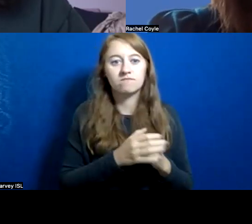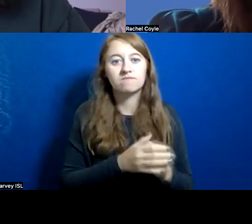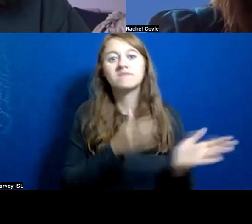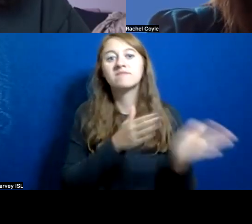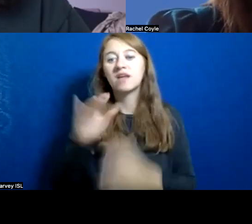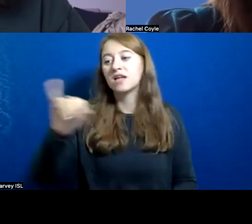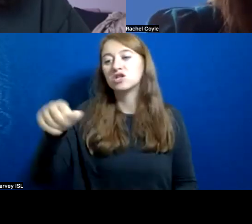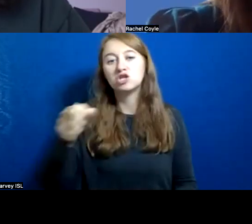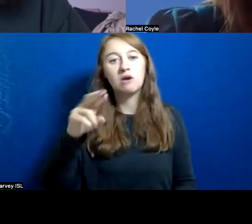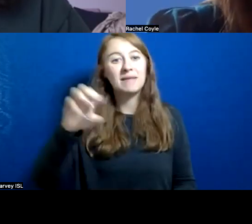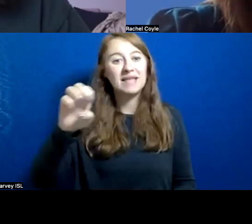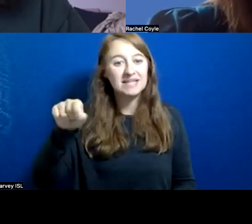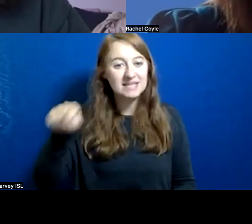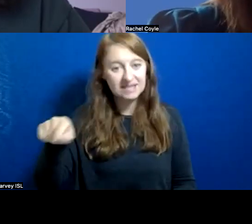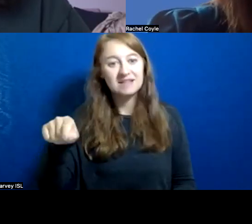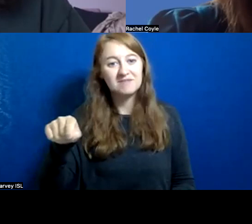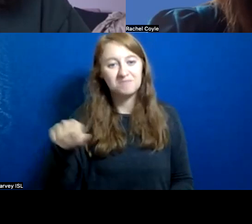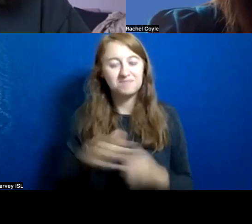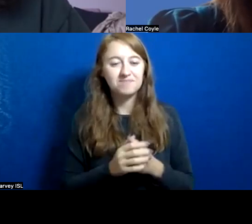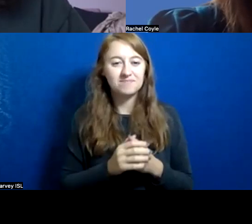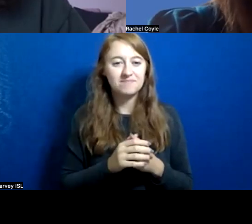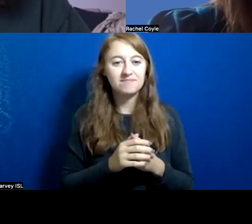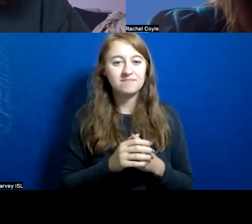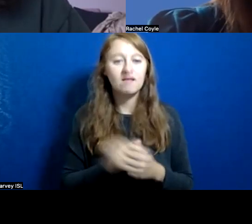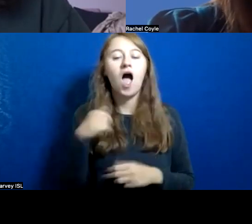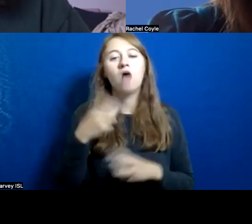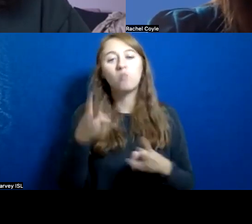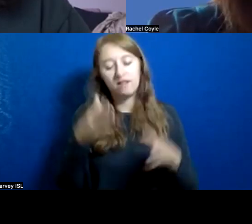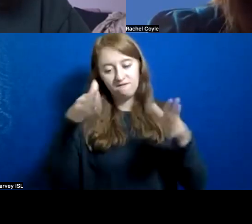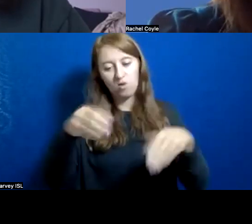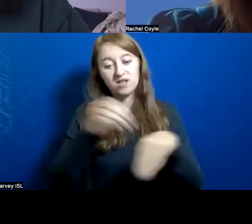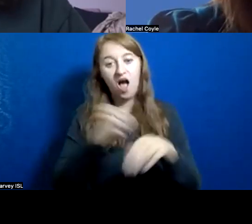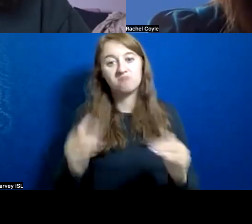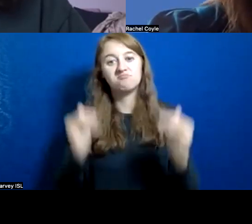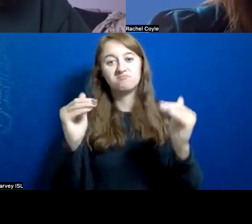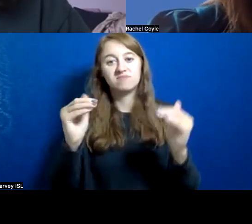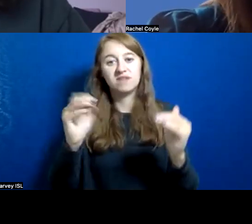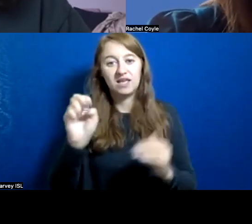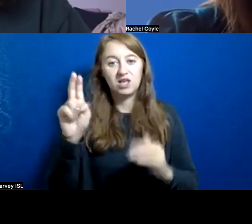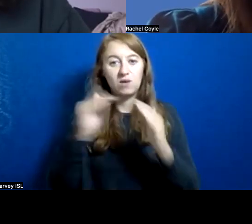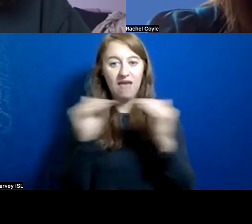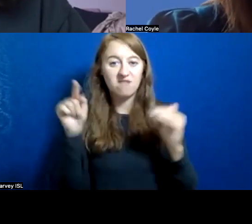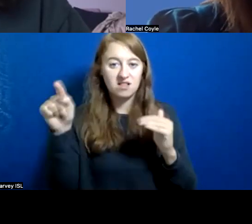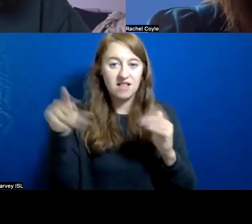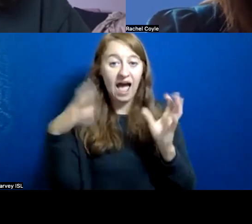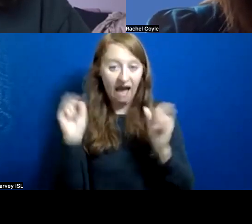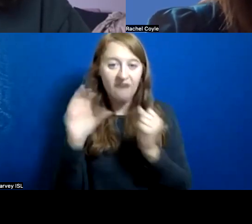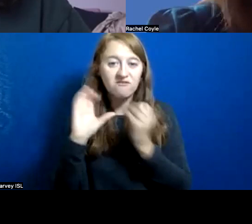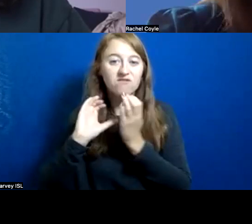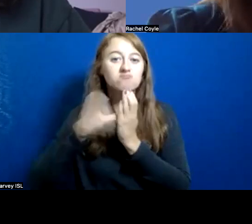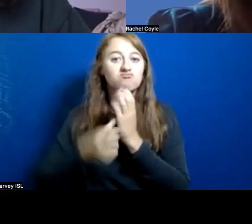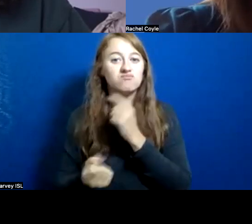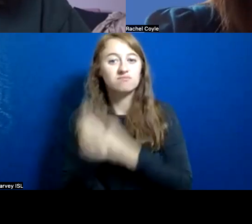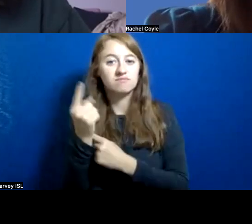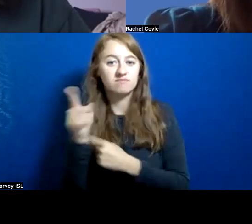next. Thank you. I'll focus a bit more on the EU level. There are opportunities created at the EU level in terms of